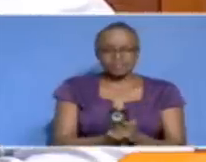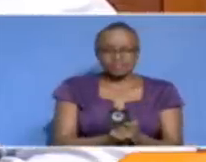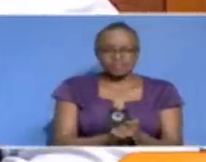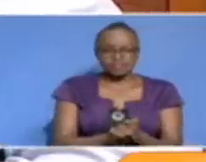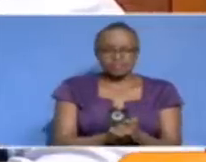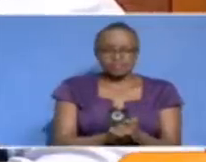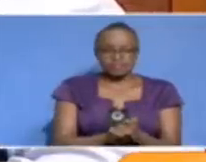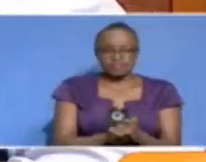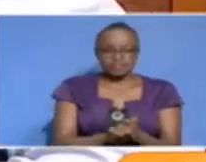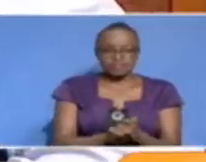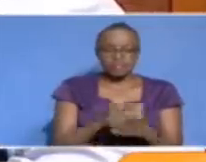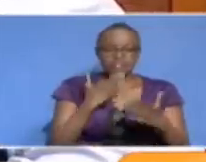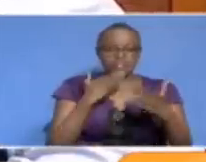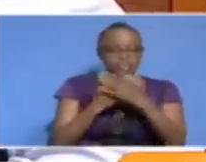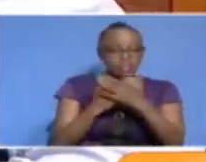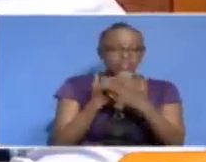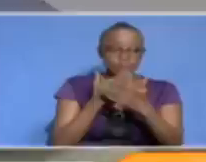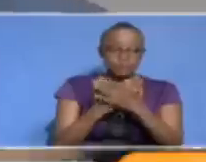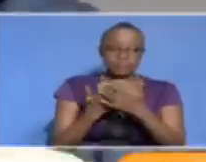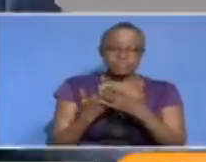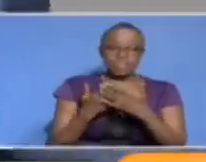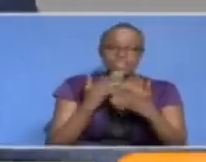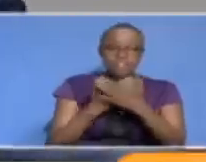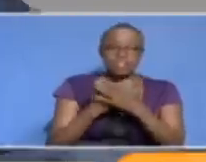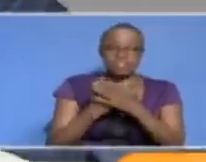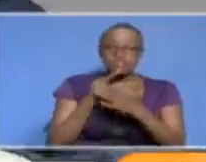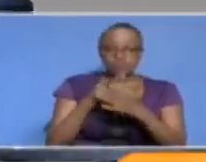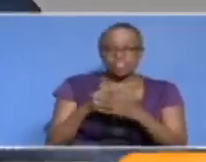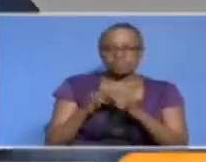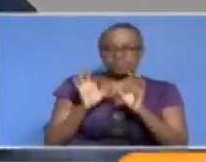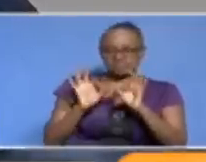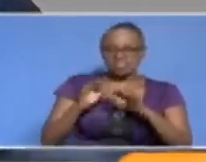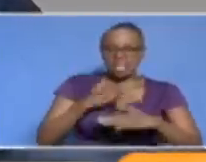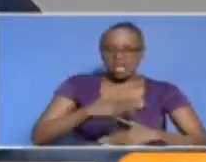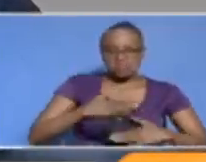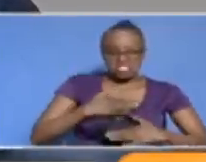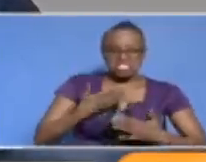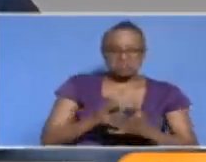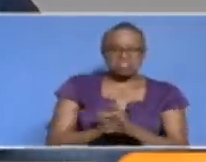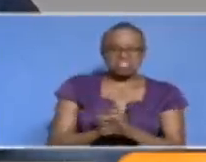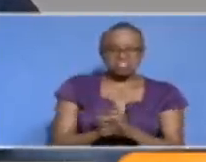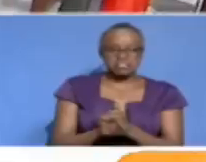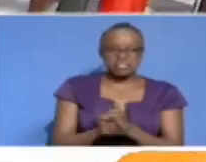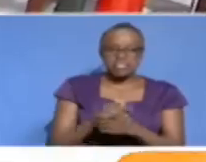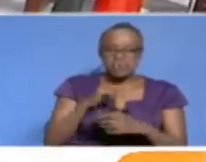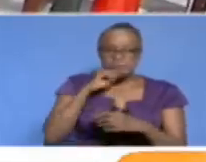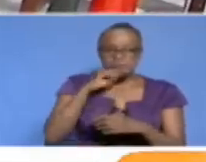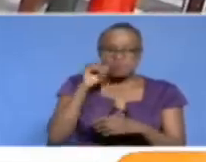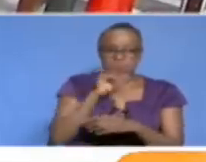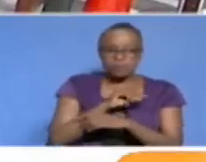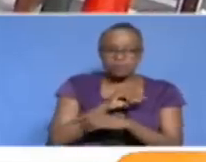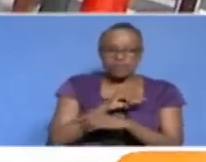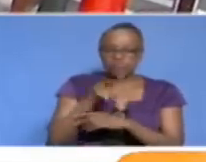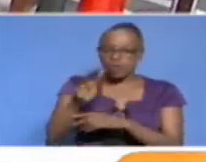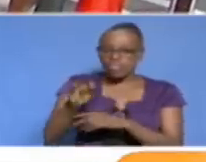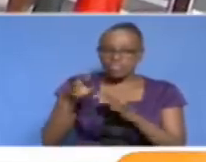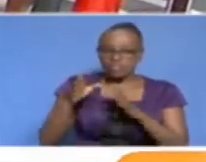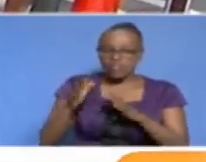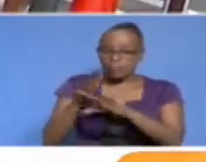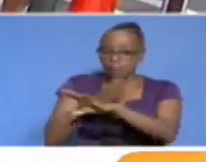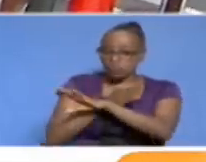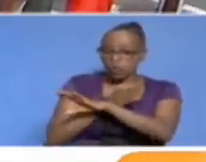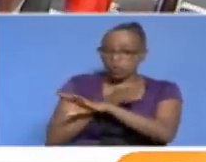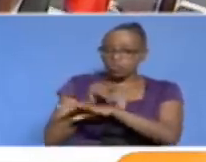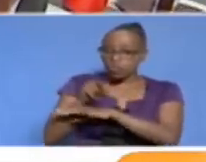Thank you. Thank you for the compliments. You mentioned that you were a thief back in the day.